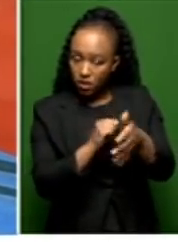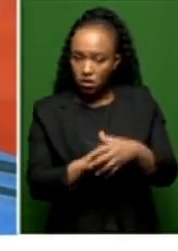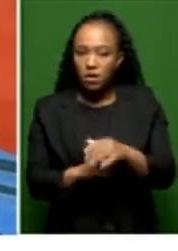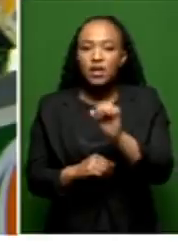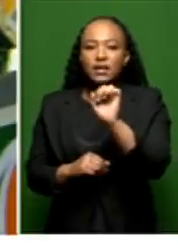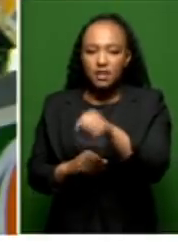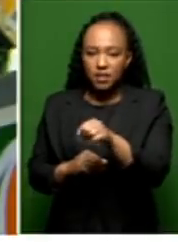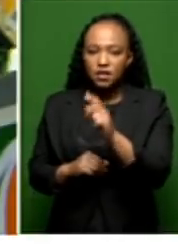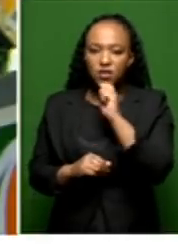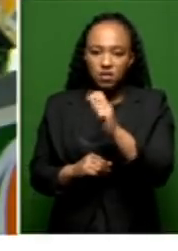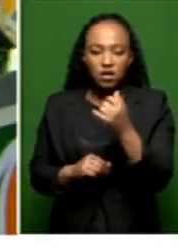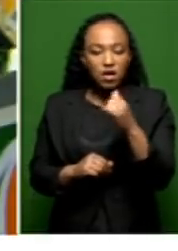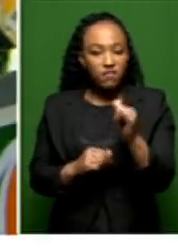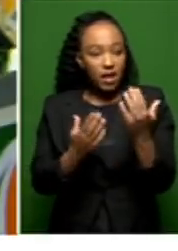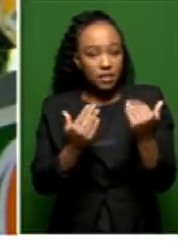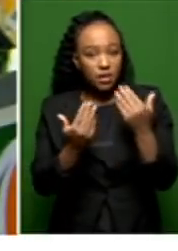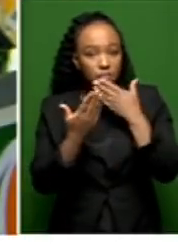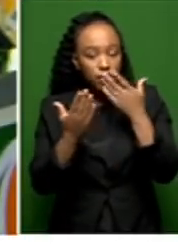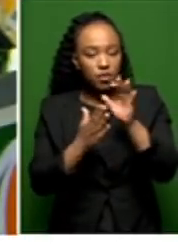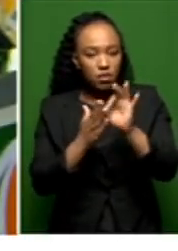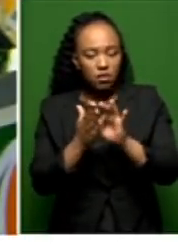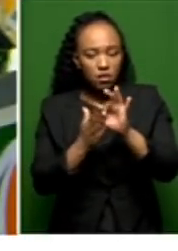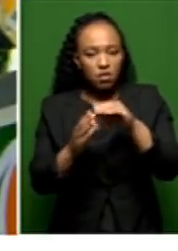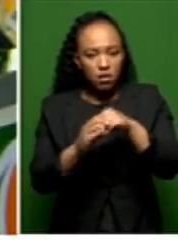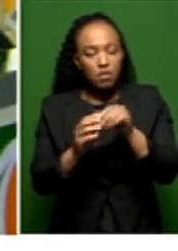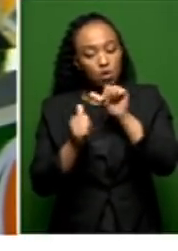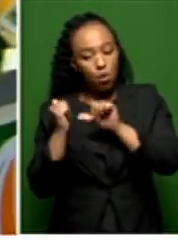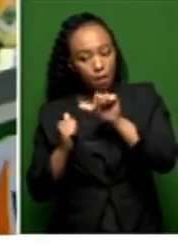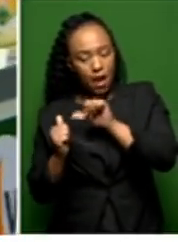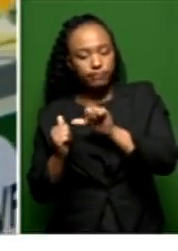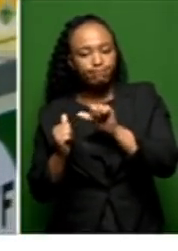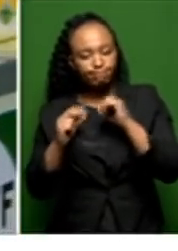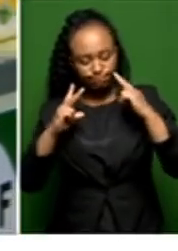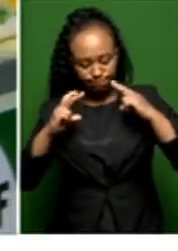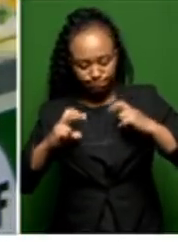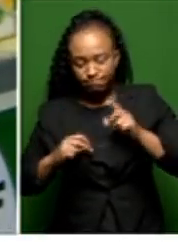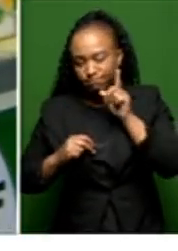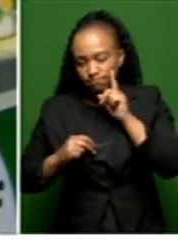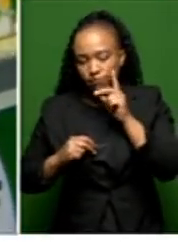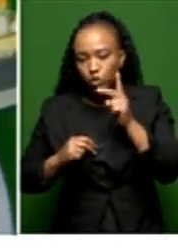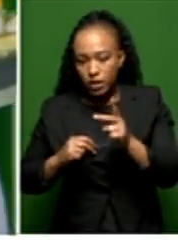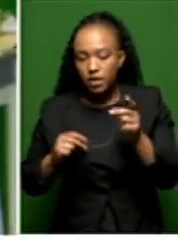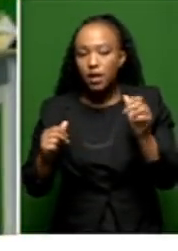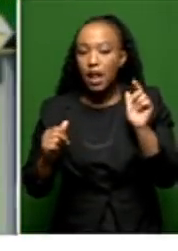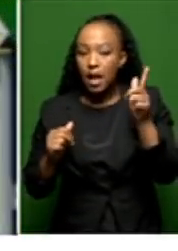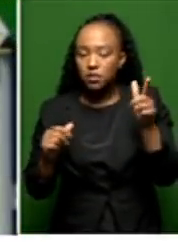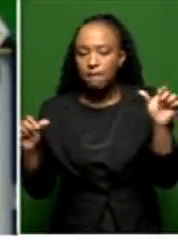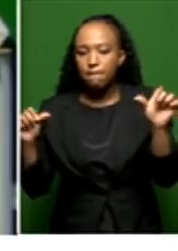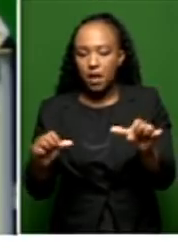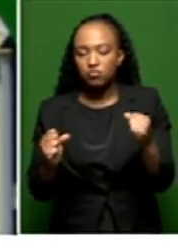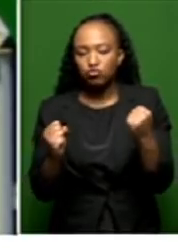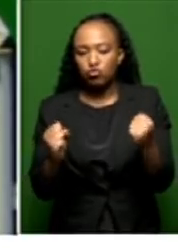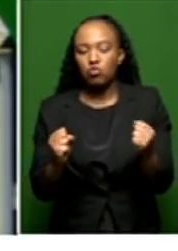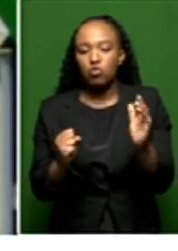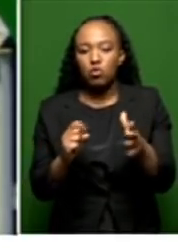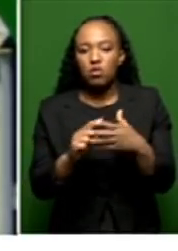Absolutely. If we don't do as expected, this elections will lick our wounds, we'll go back to the drawing board, see what's in store for us, and come back bigger and stronger. The ACDP has